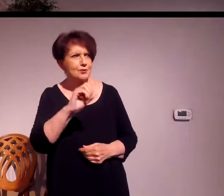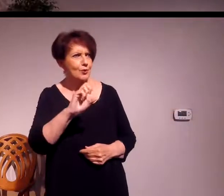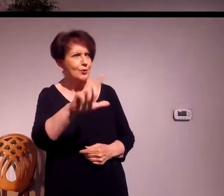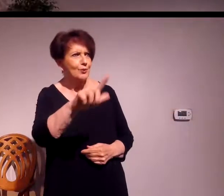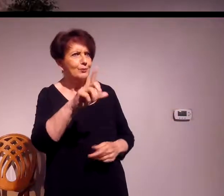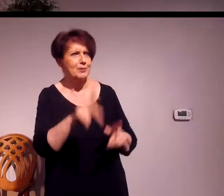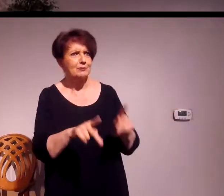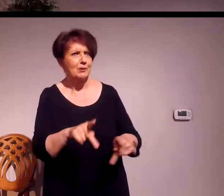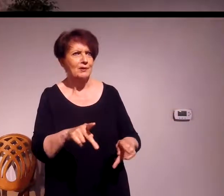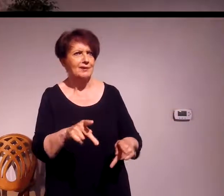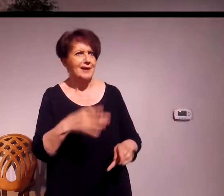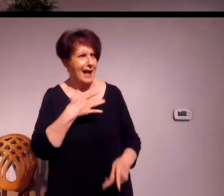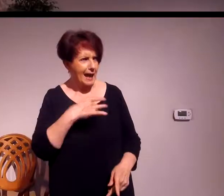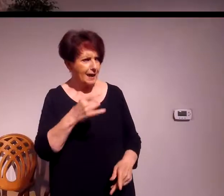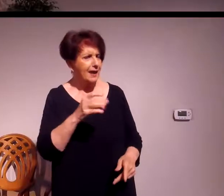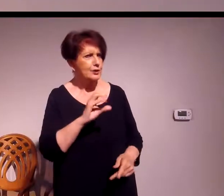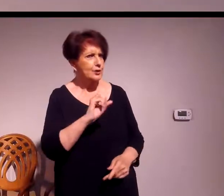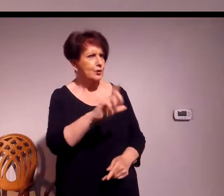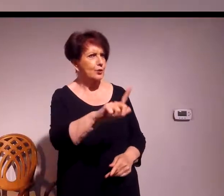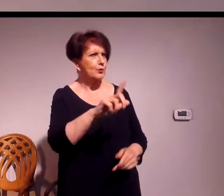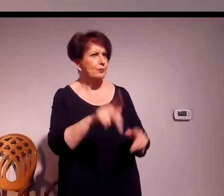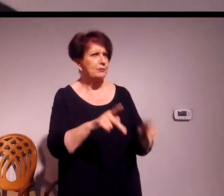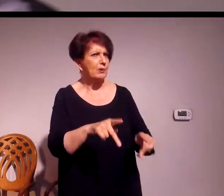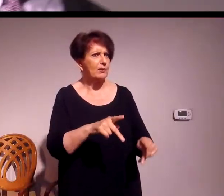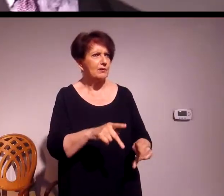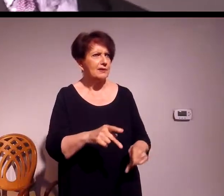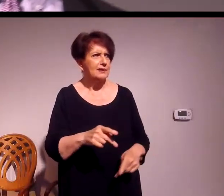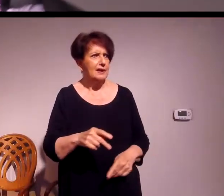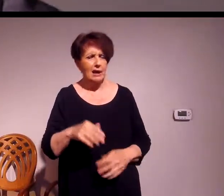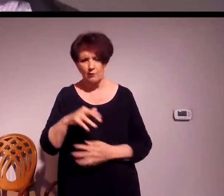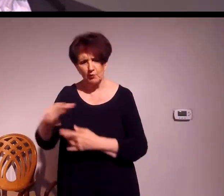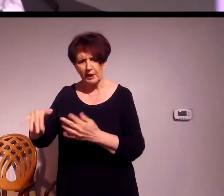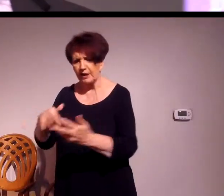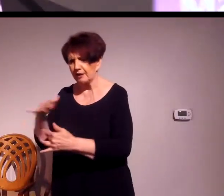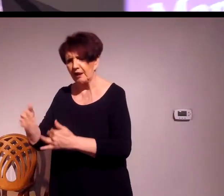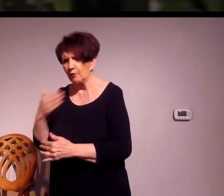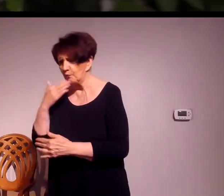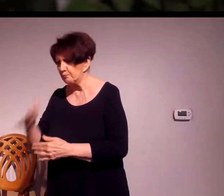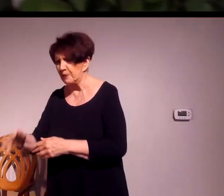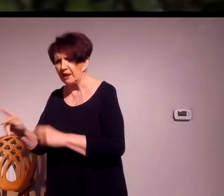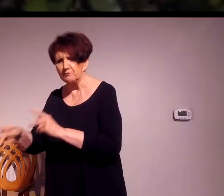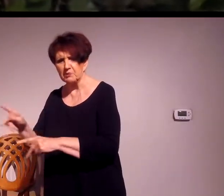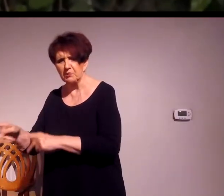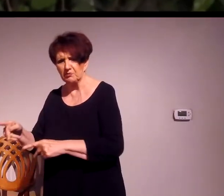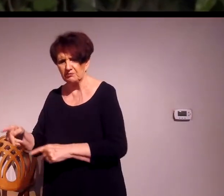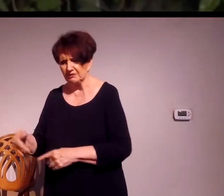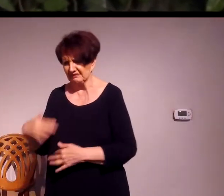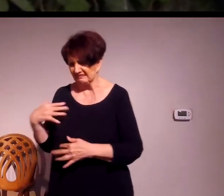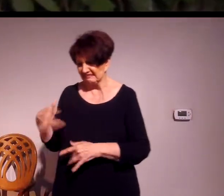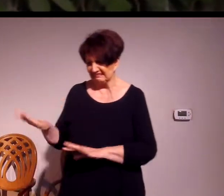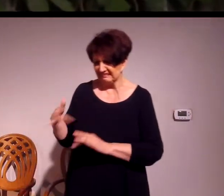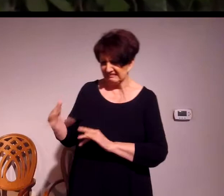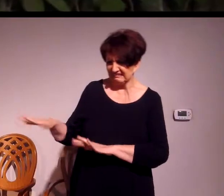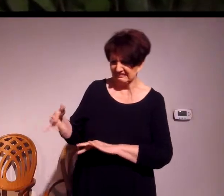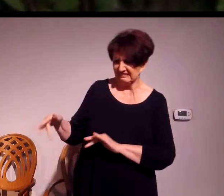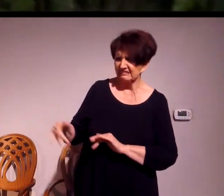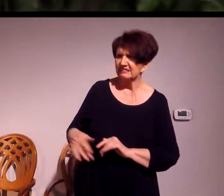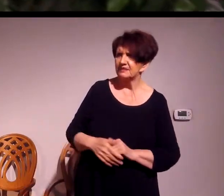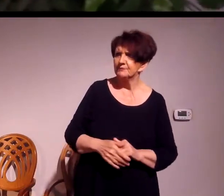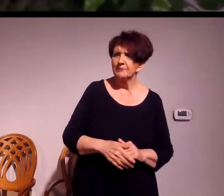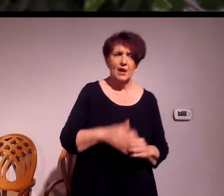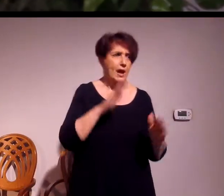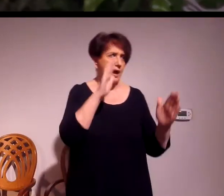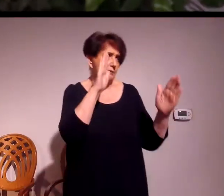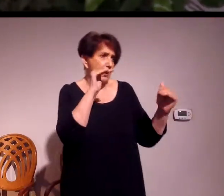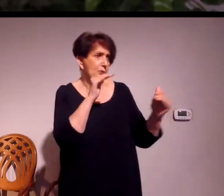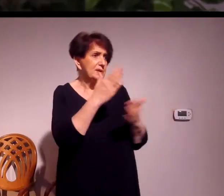with cool people. It's contagious. I ain't gonna hang out with no bad folks, have that stuff rub off on me, you know? And I'm hoping that some of this